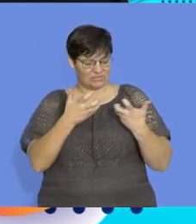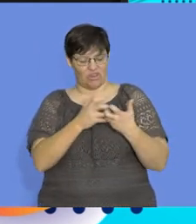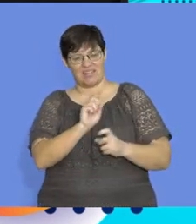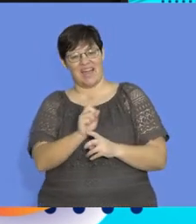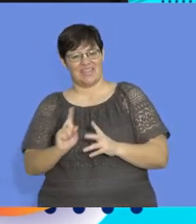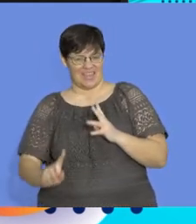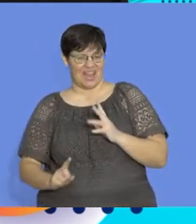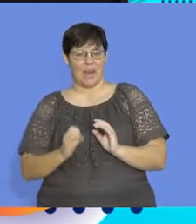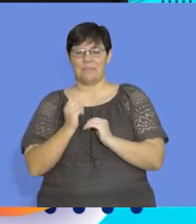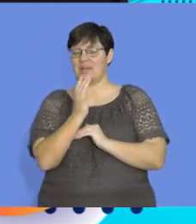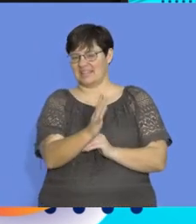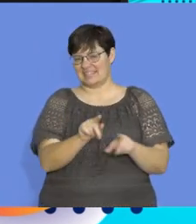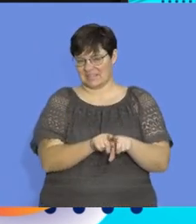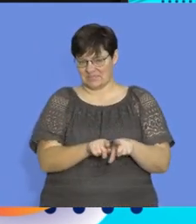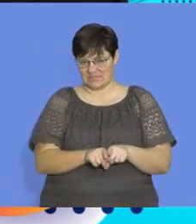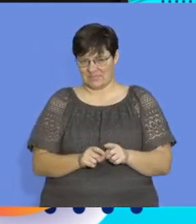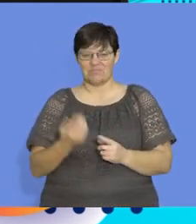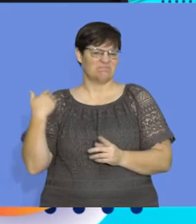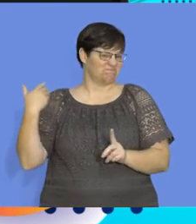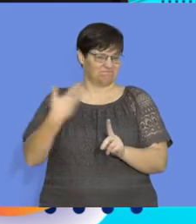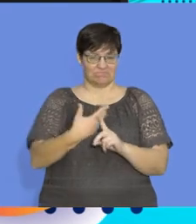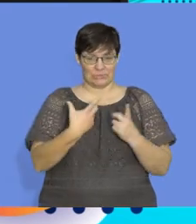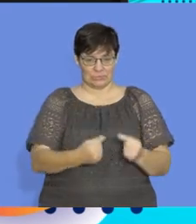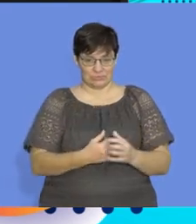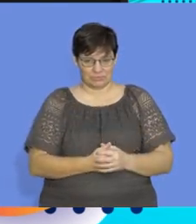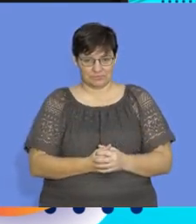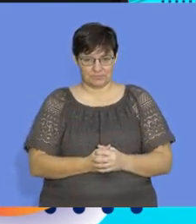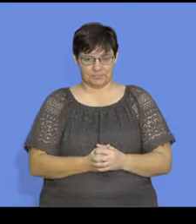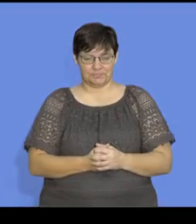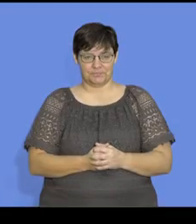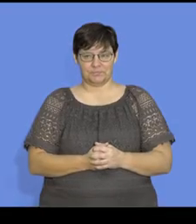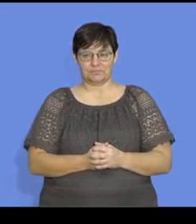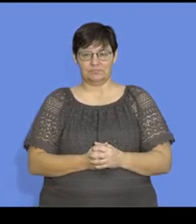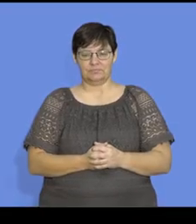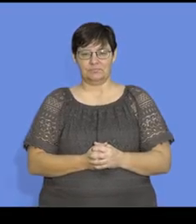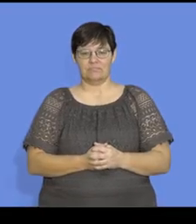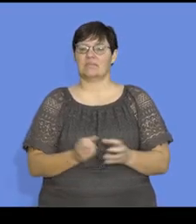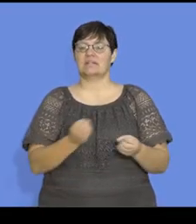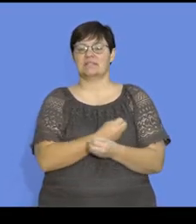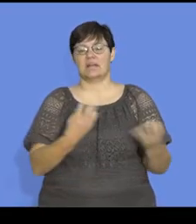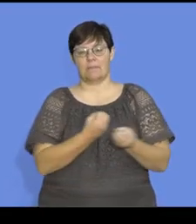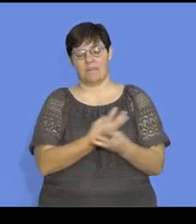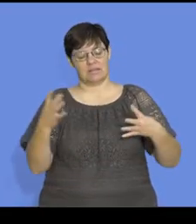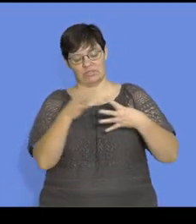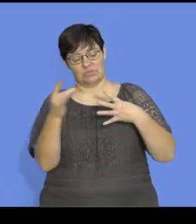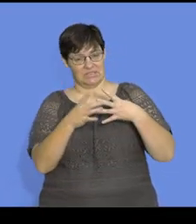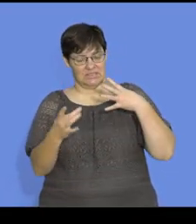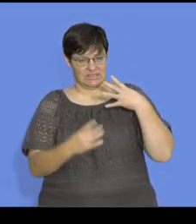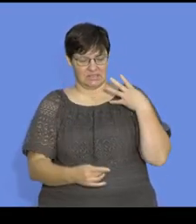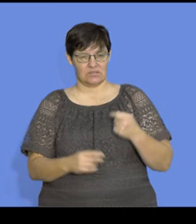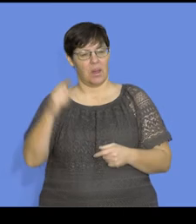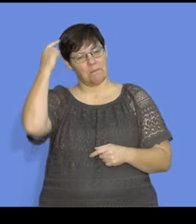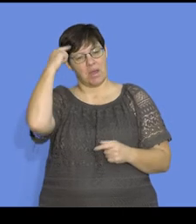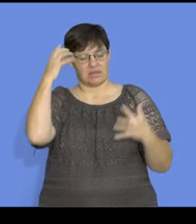other sections on the plants that we have done so far. Right, we're going to start off with the multiple choice just to get